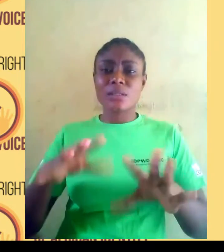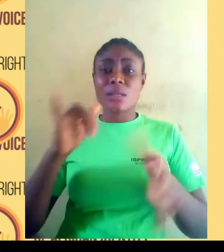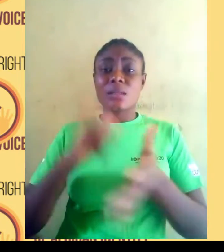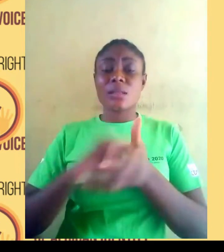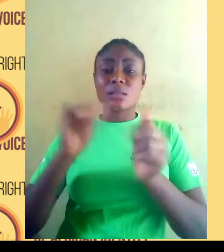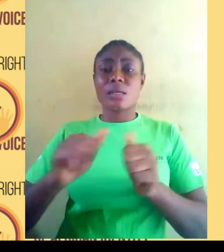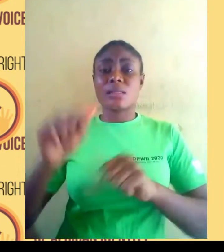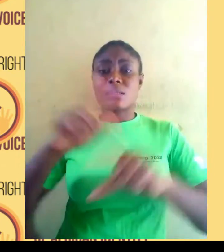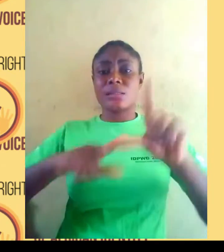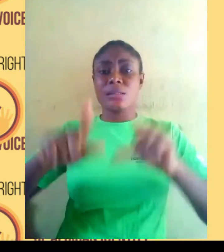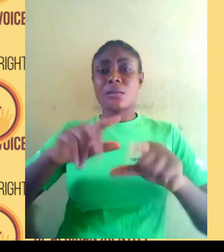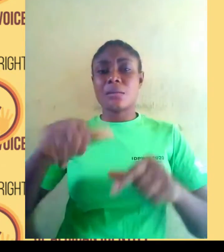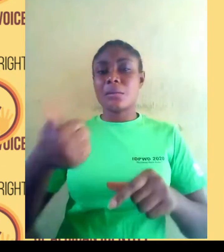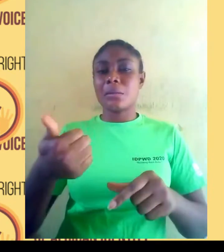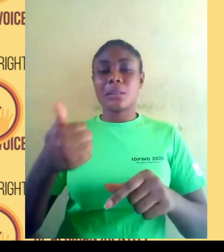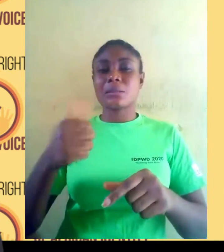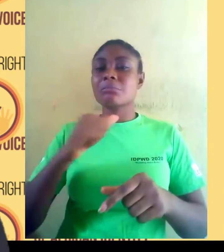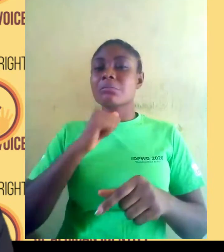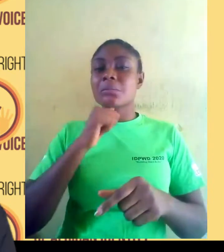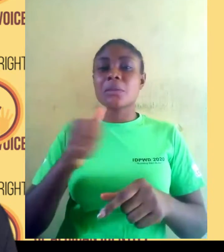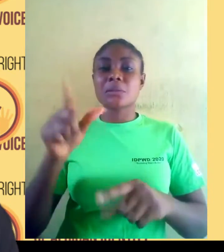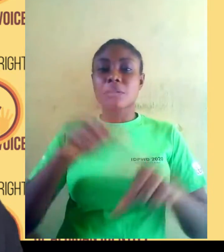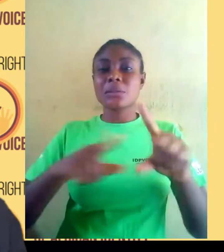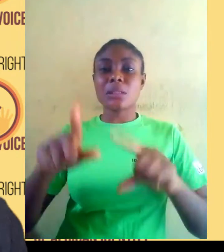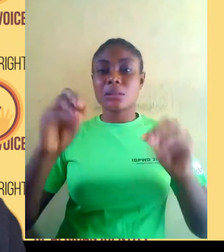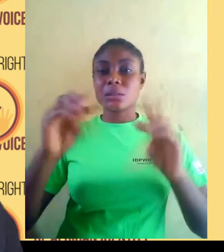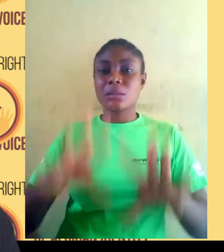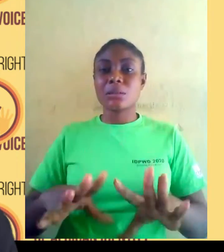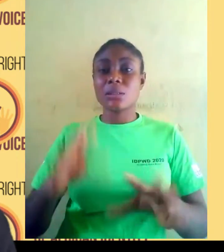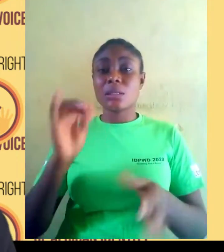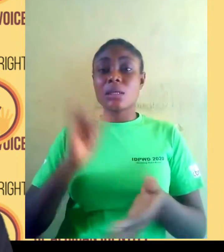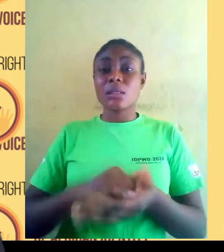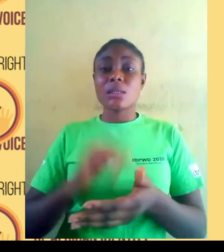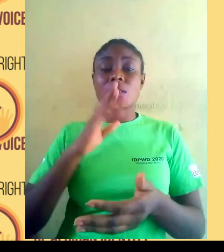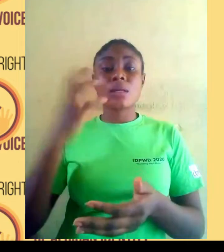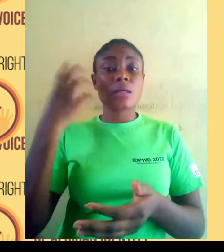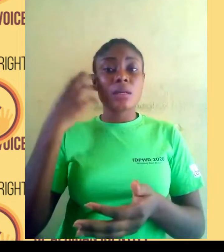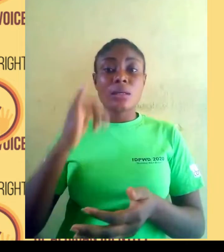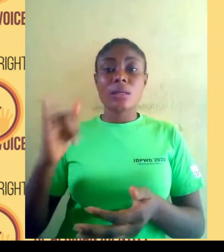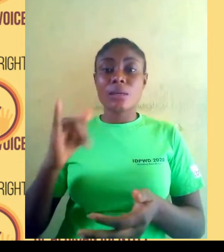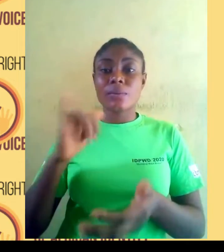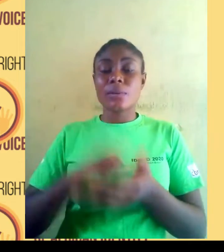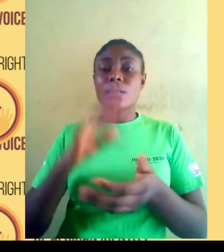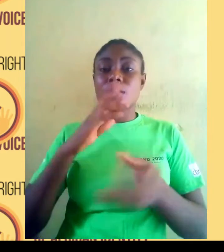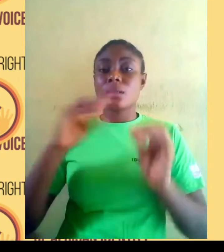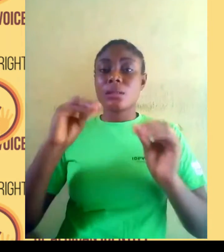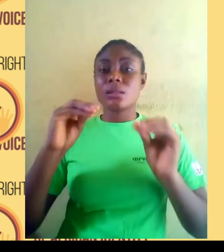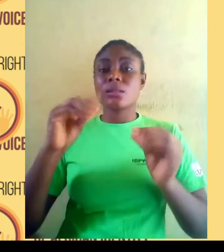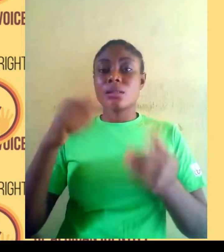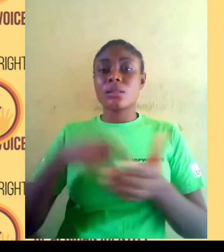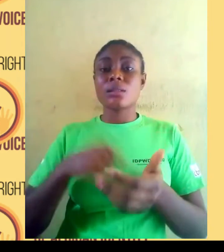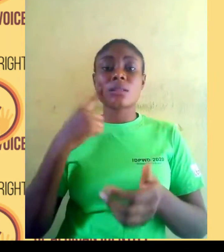are non-signing teachers that are hearing, that are teaching these deaf children.